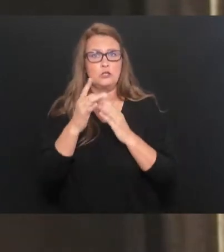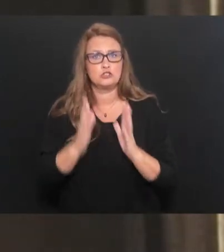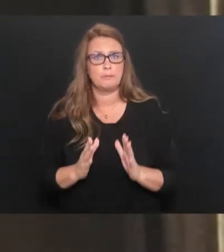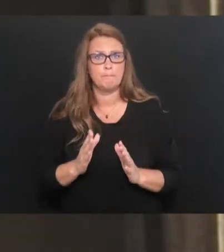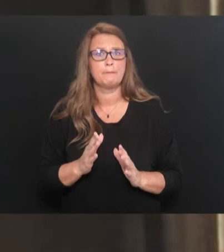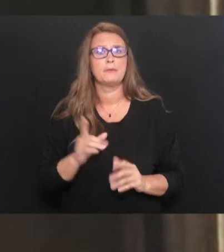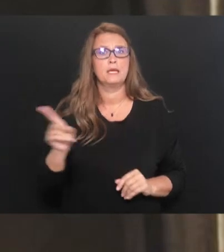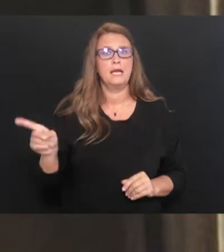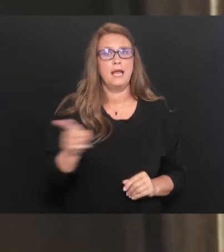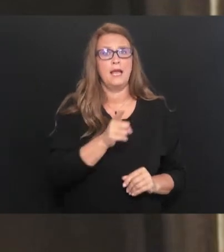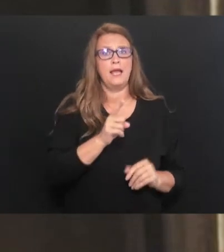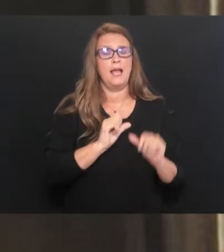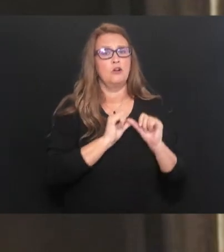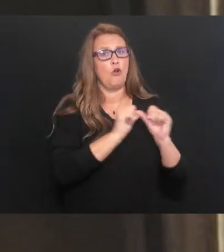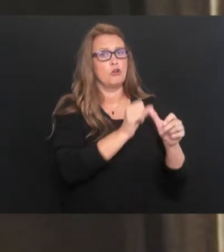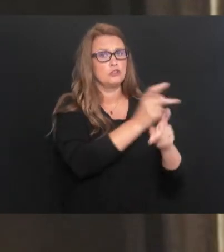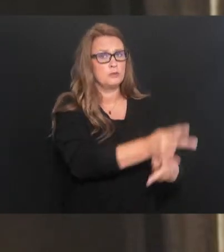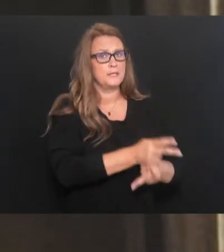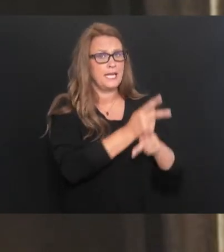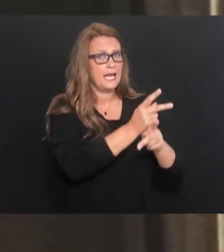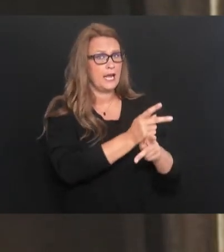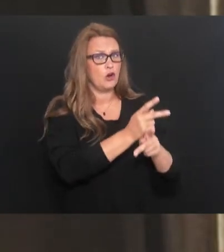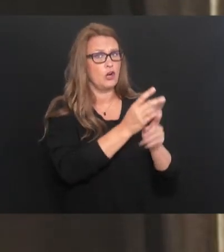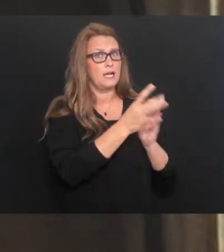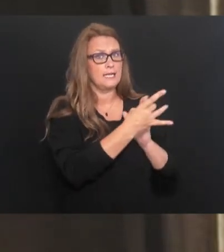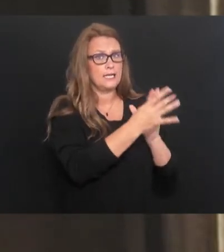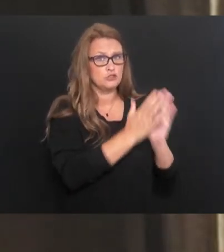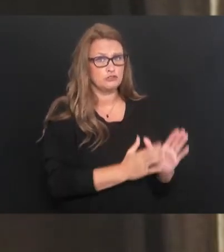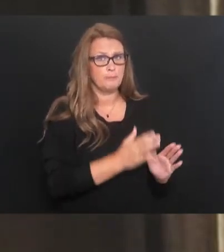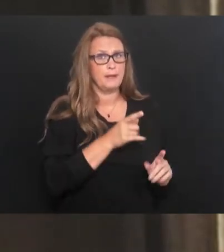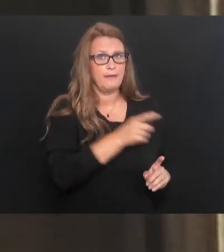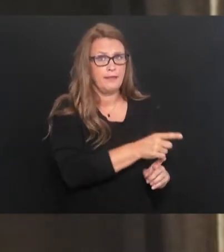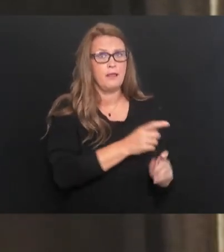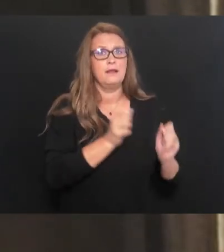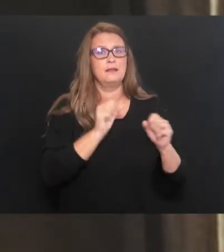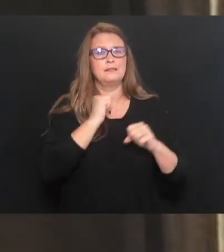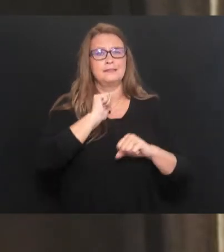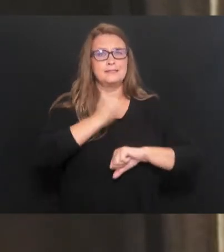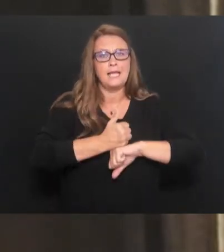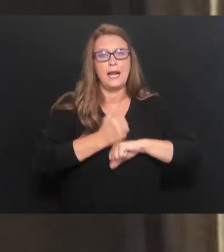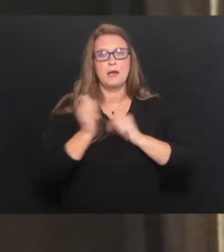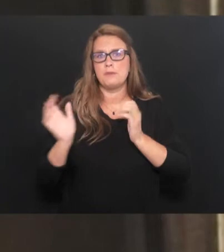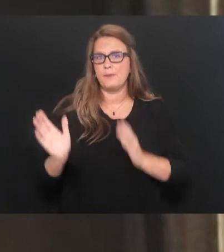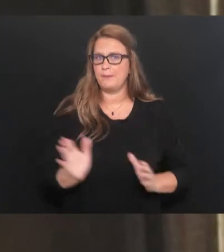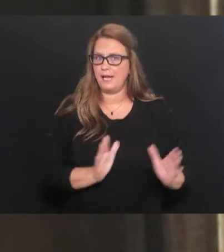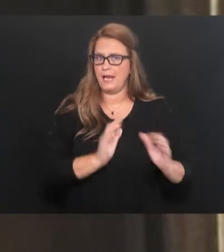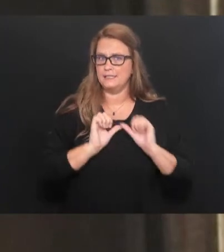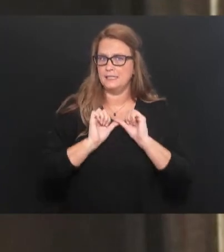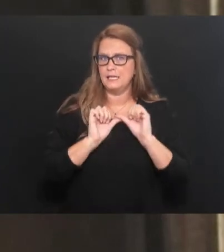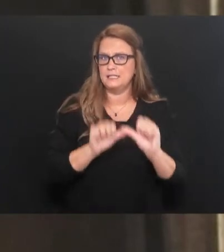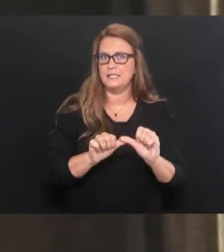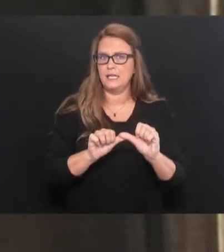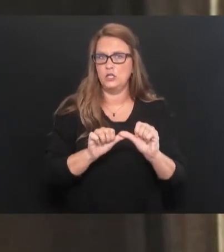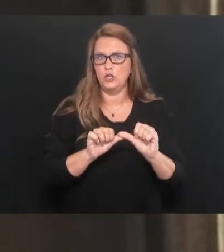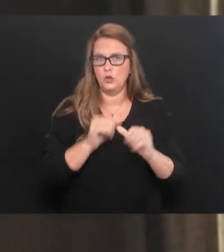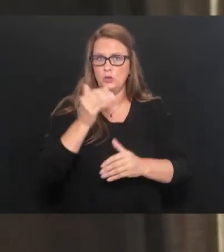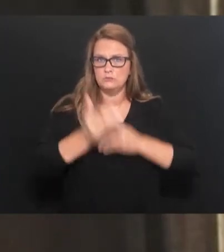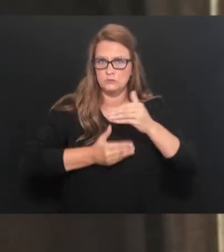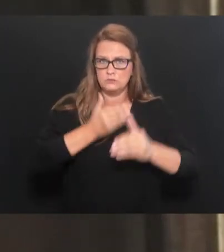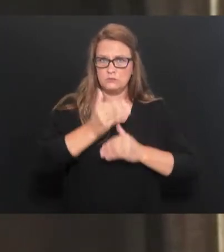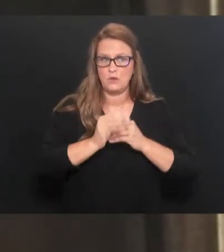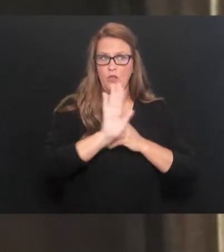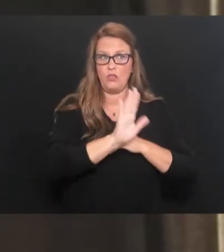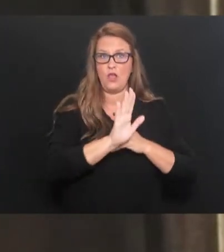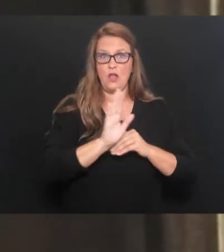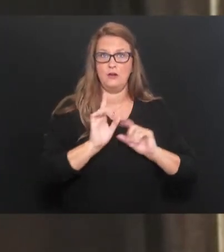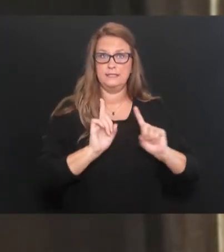our long-term care leadership to fashion plans to be able to continue to maintain the capacity